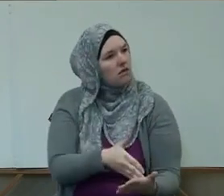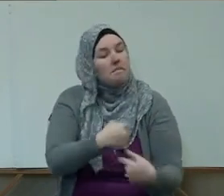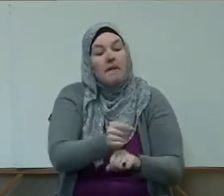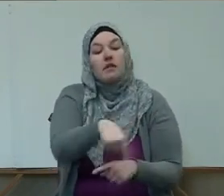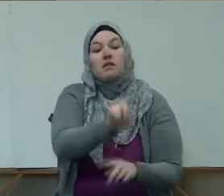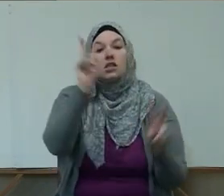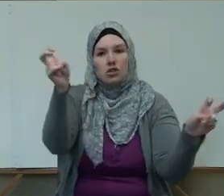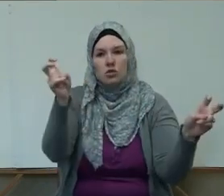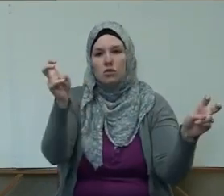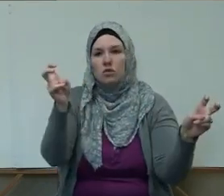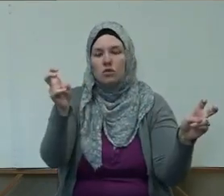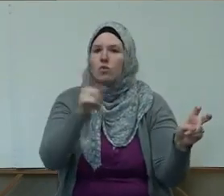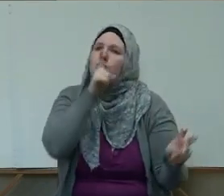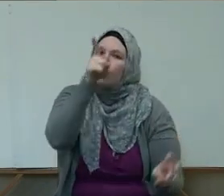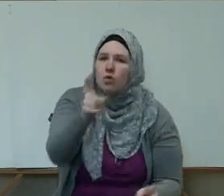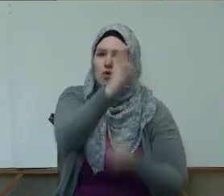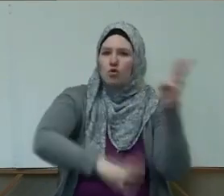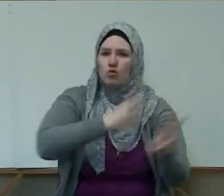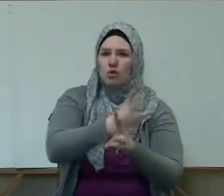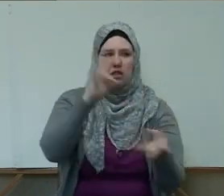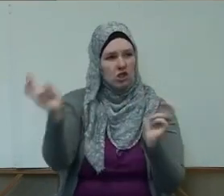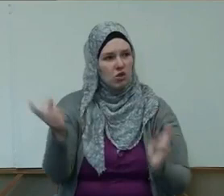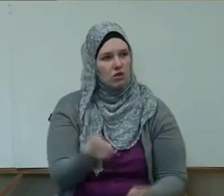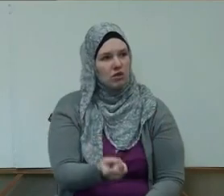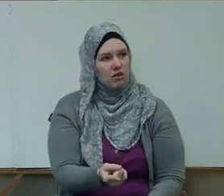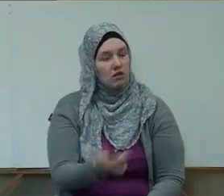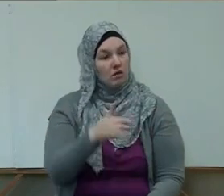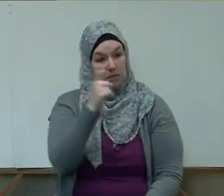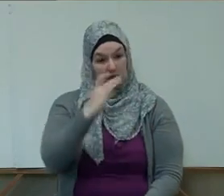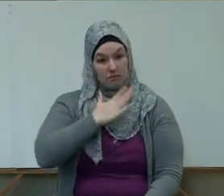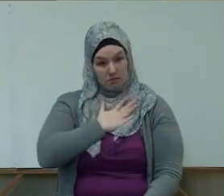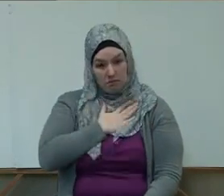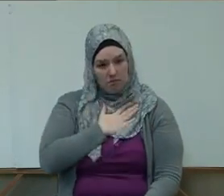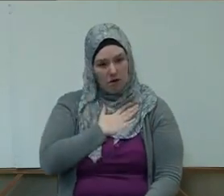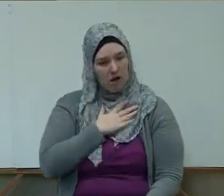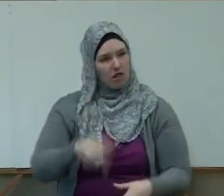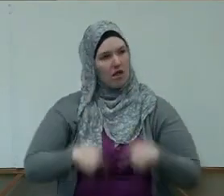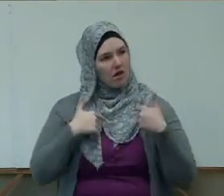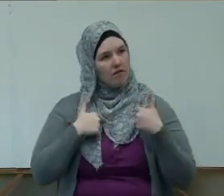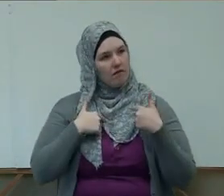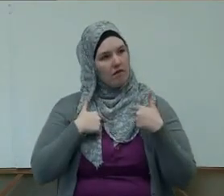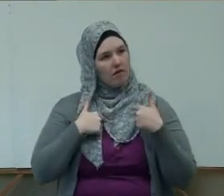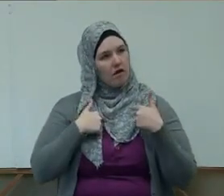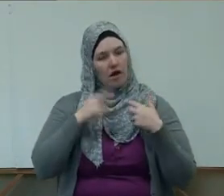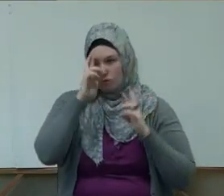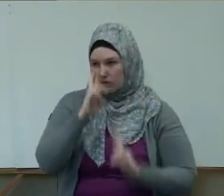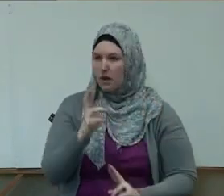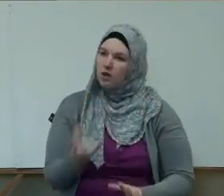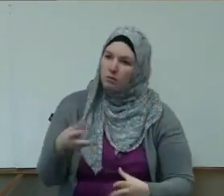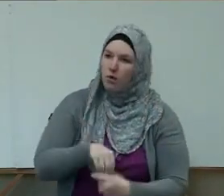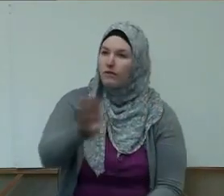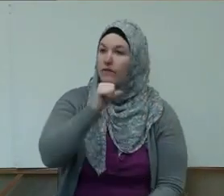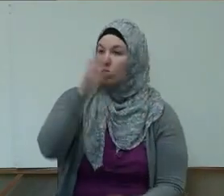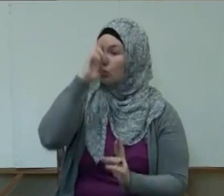issues alive issues? Because my dignity is part of your dignity. If I